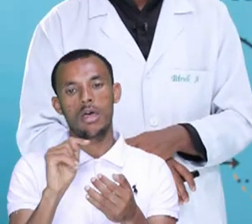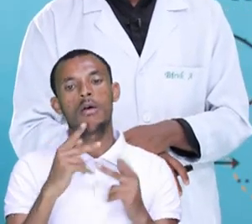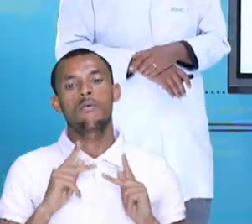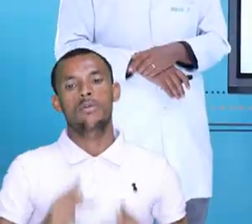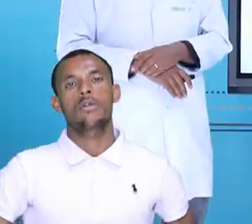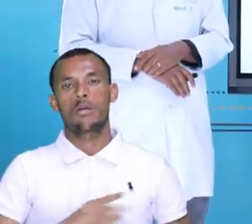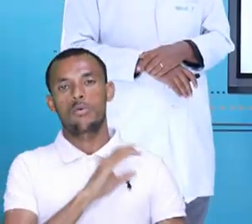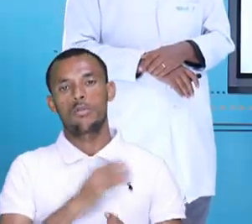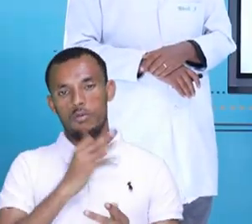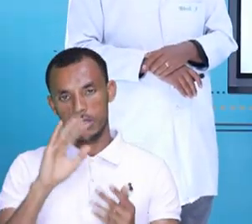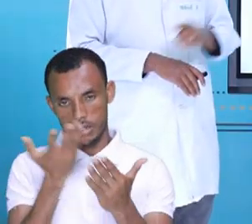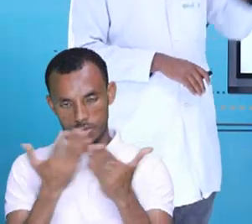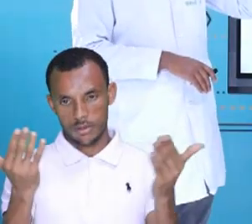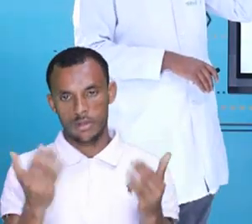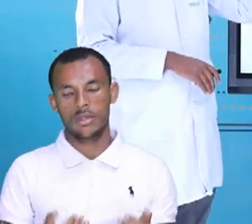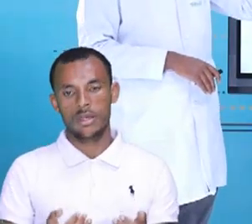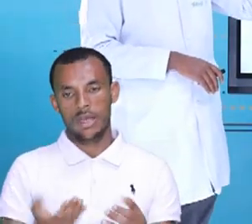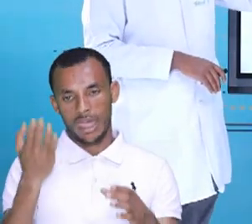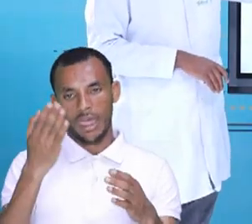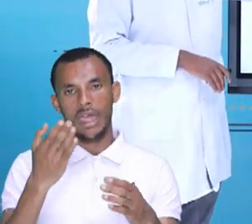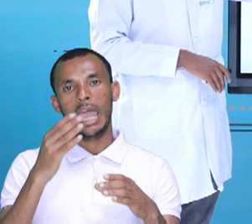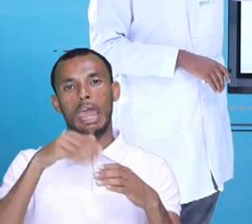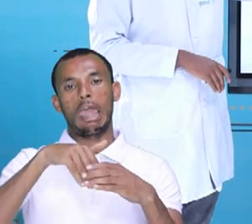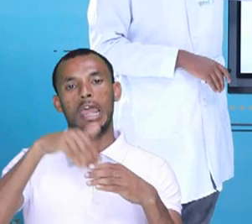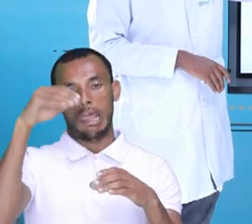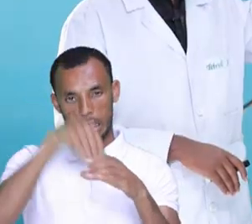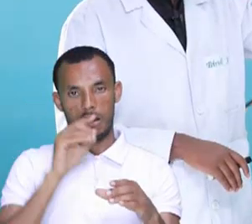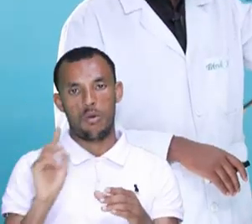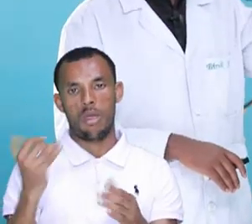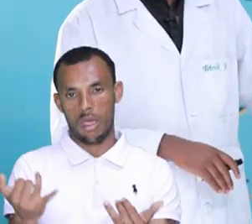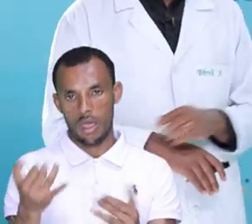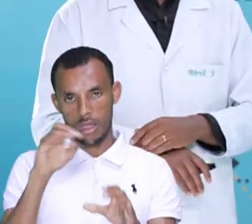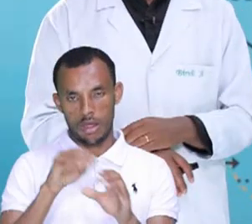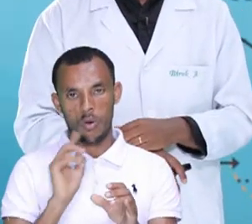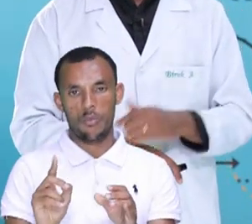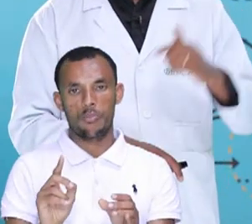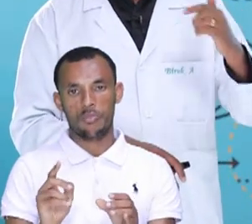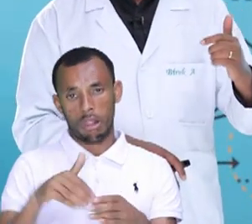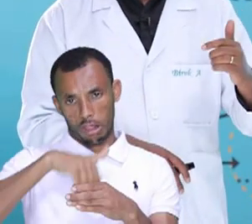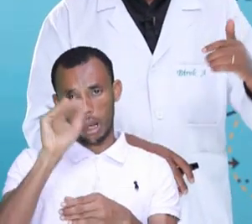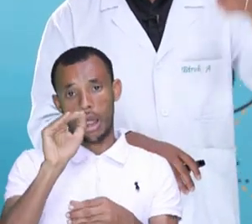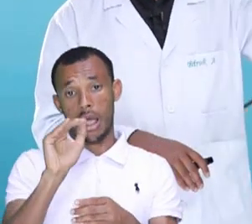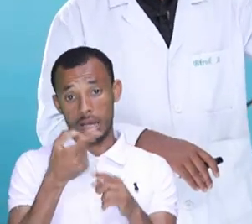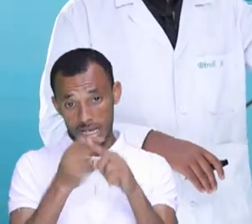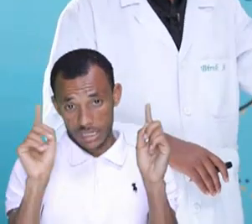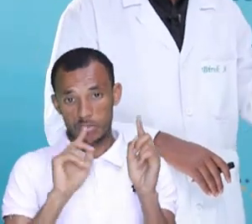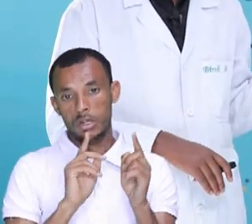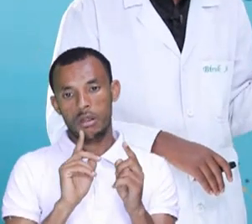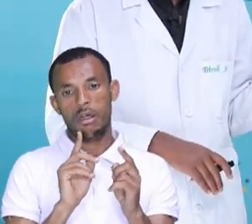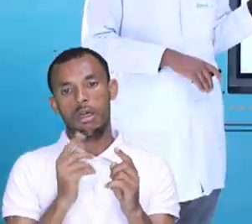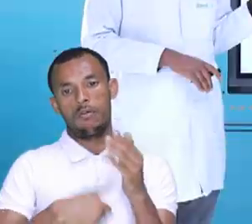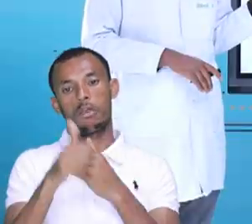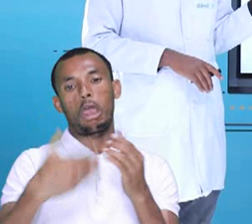of the species. Remember, intra, this is intramolecular force affect the chemical properties